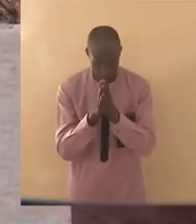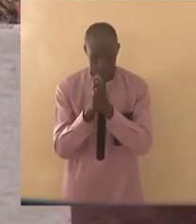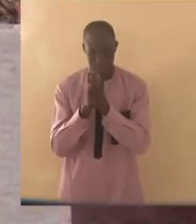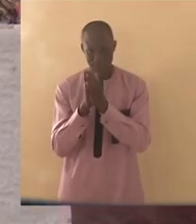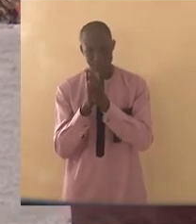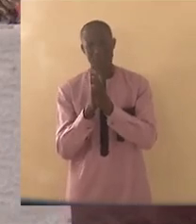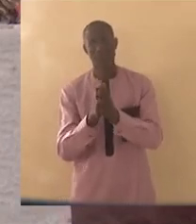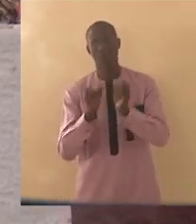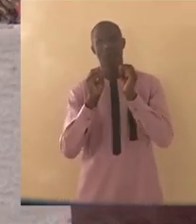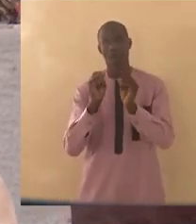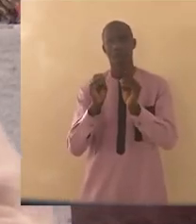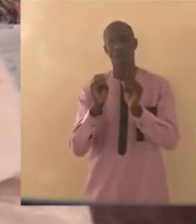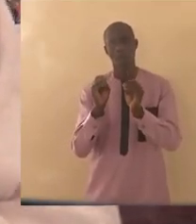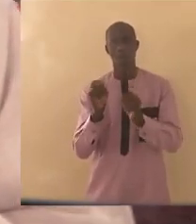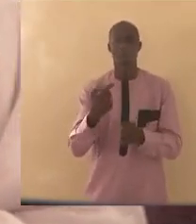teach me to pray.